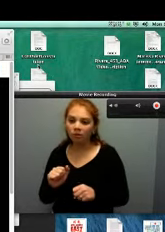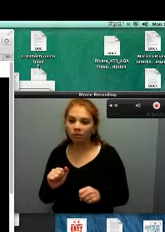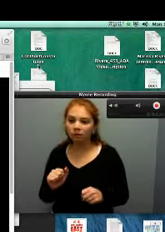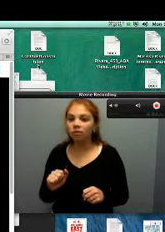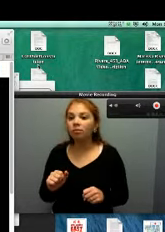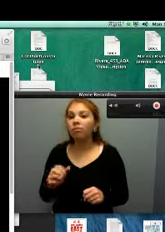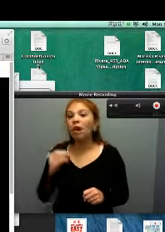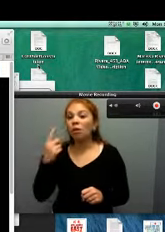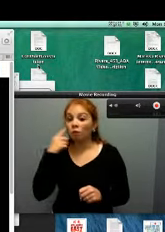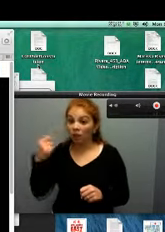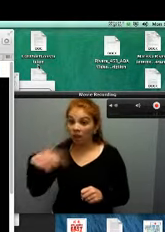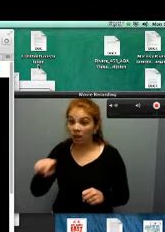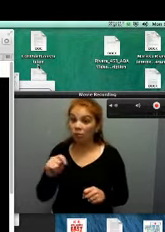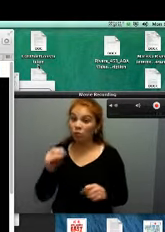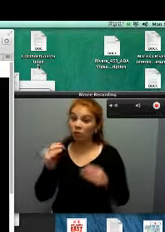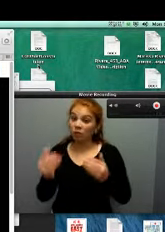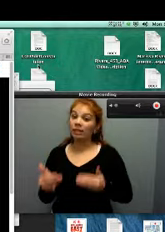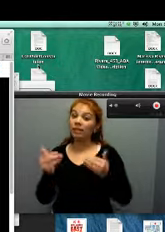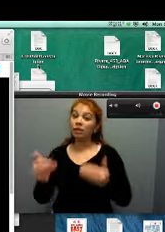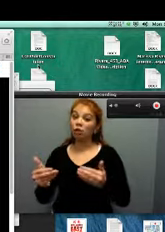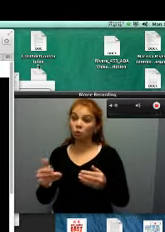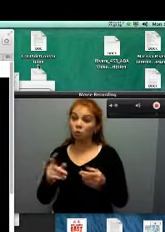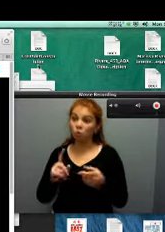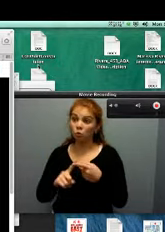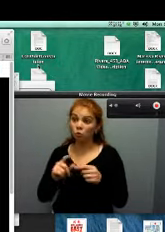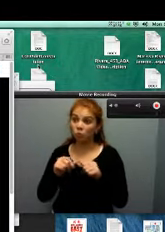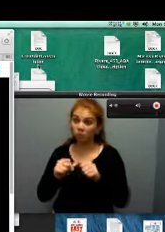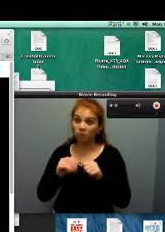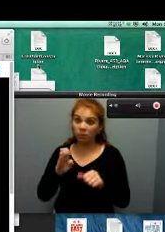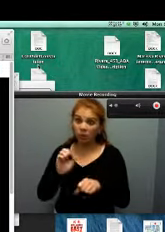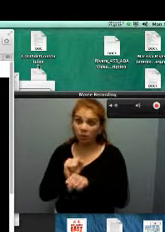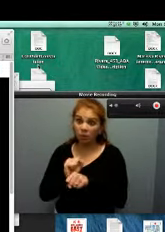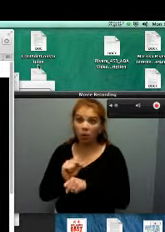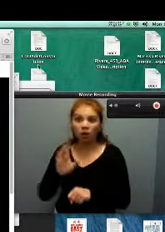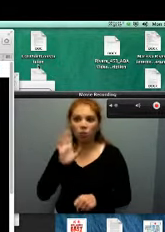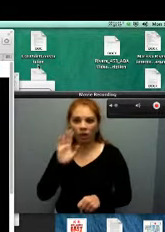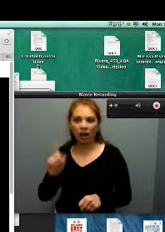And for them to continue to be employed, they're going to have to improve.